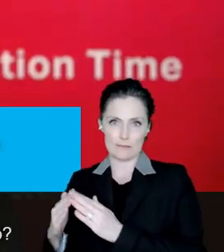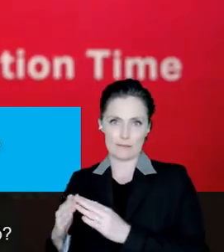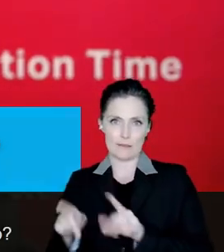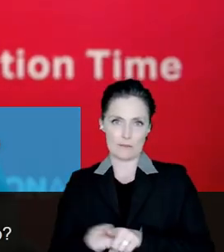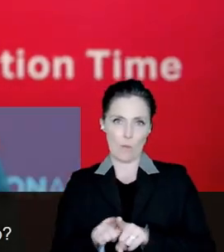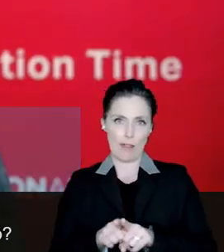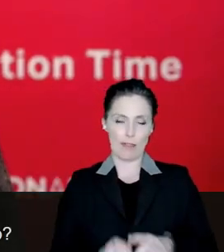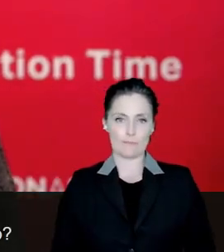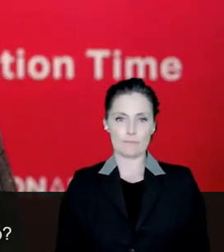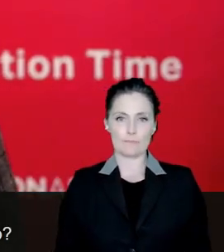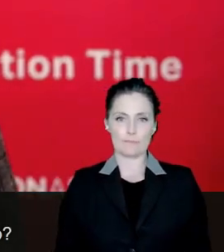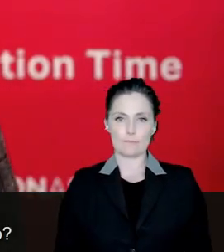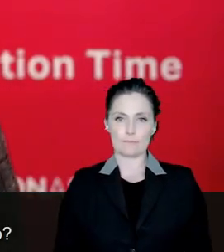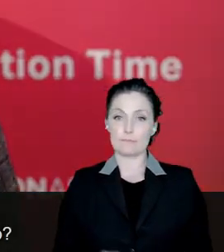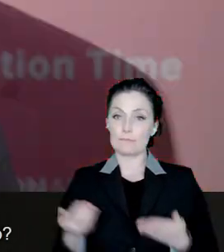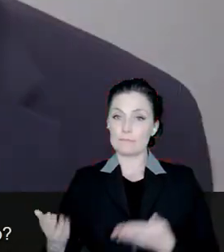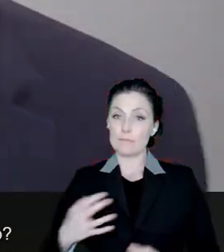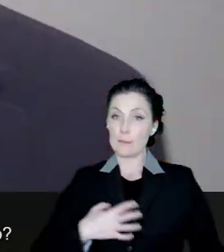Mr. Mayor.